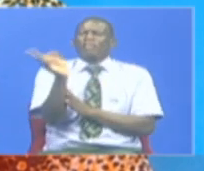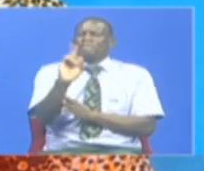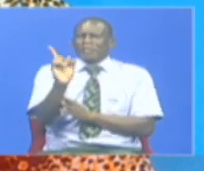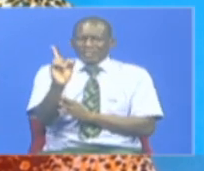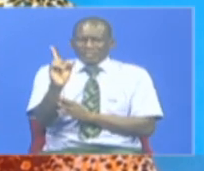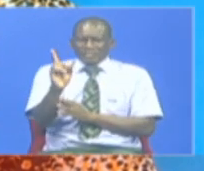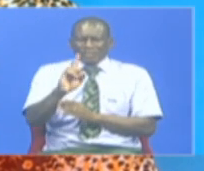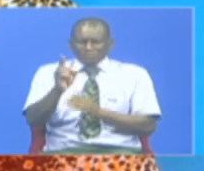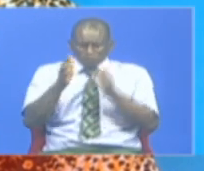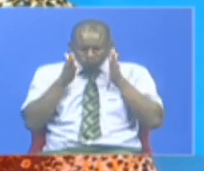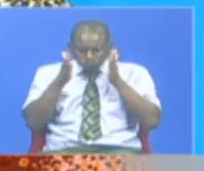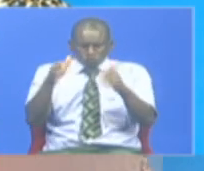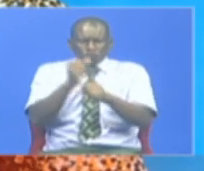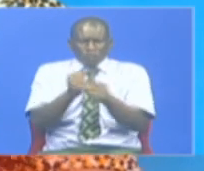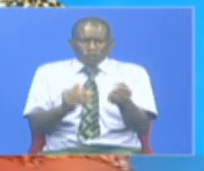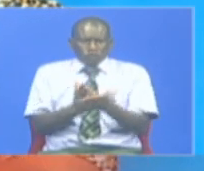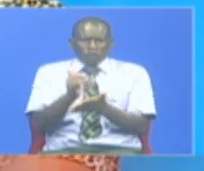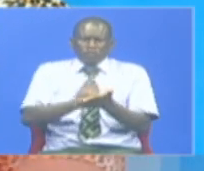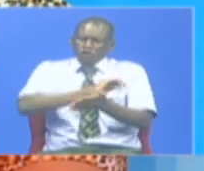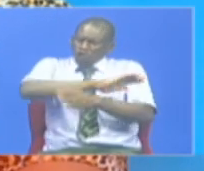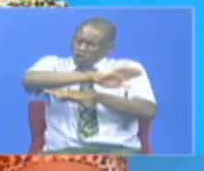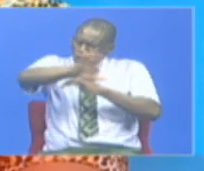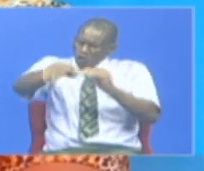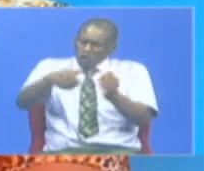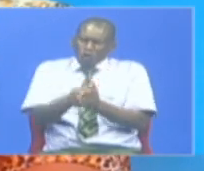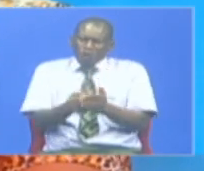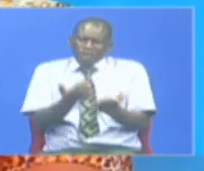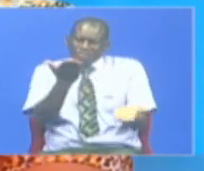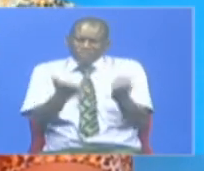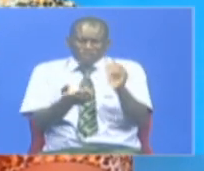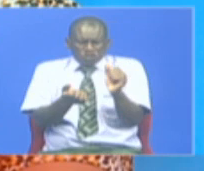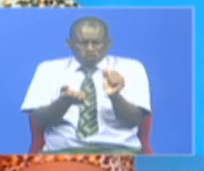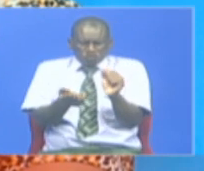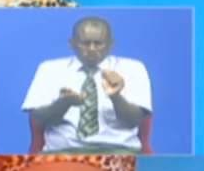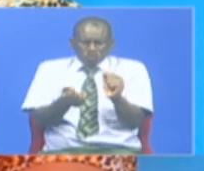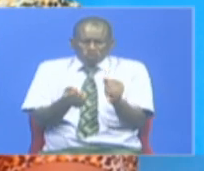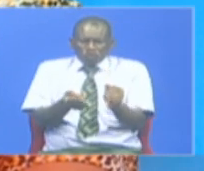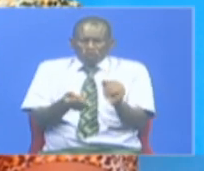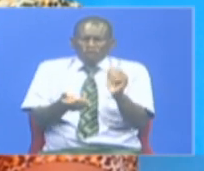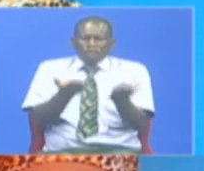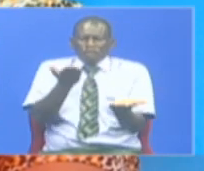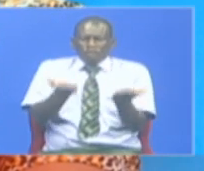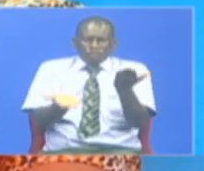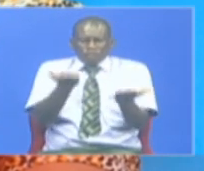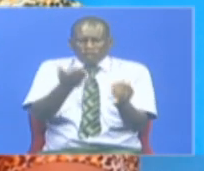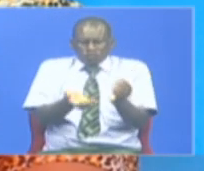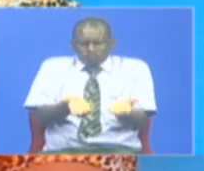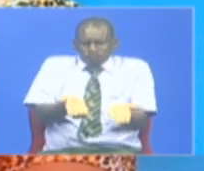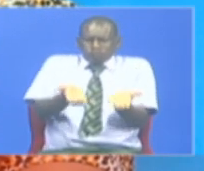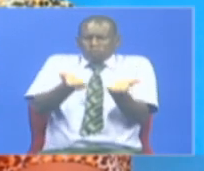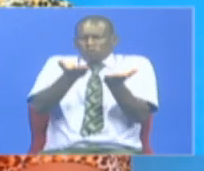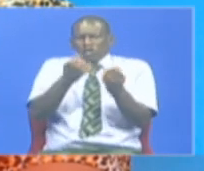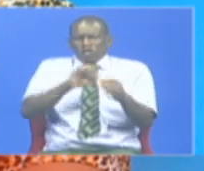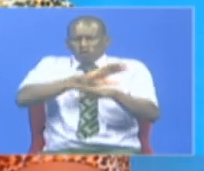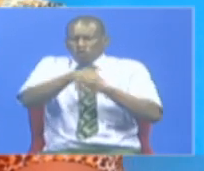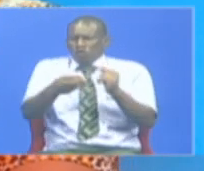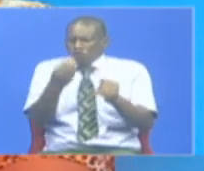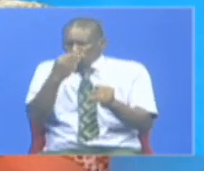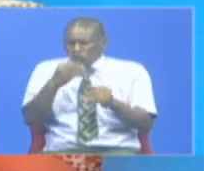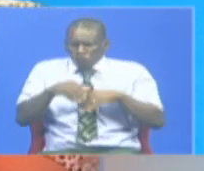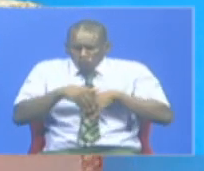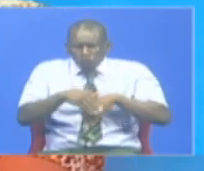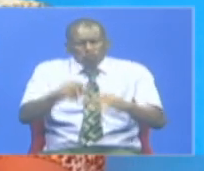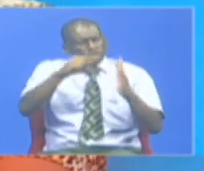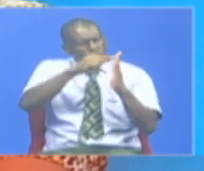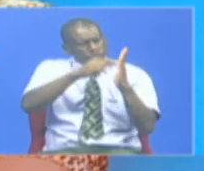is committed to ensuring that all the value chains in the agriculture sector fully comply with the set protocols. We would